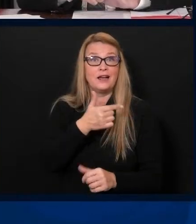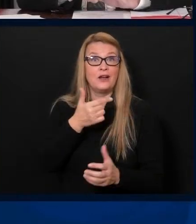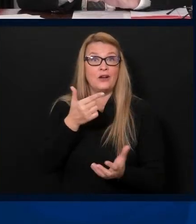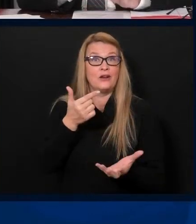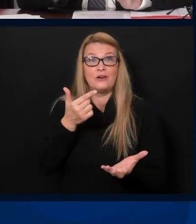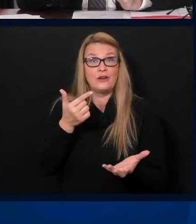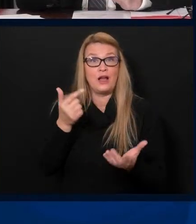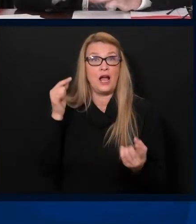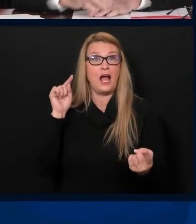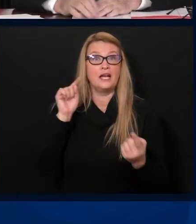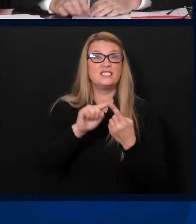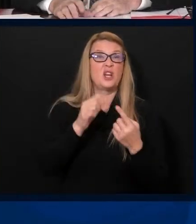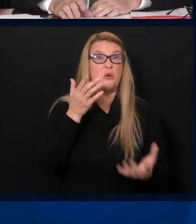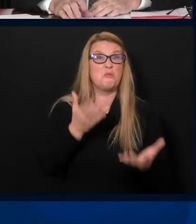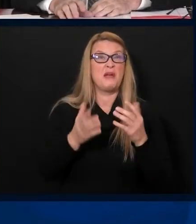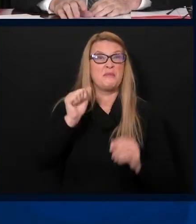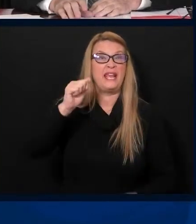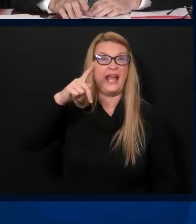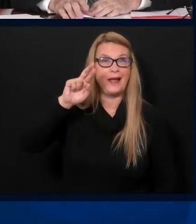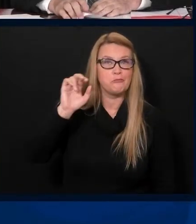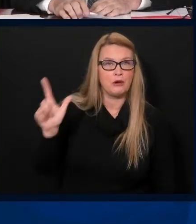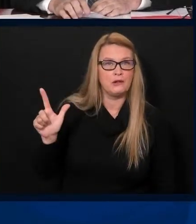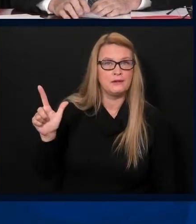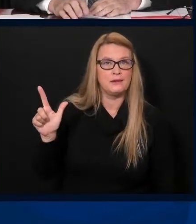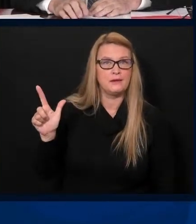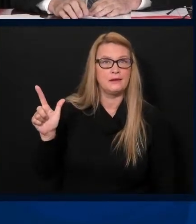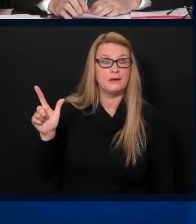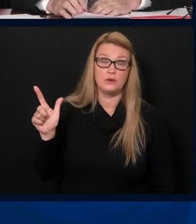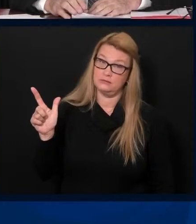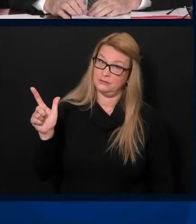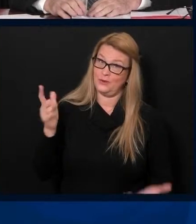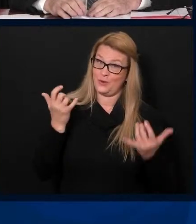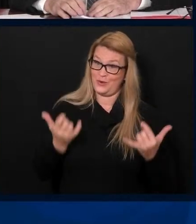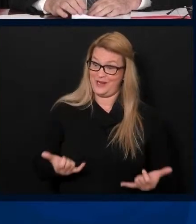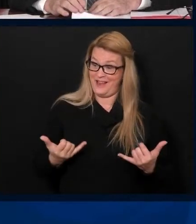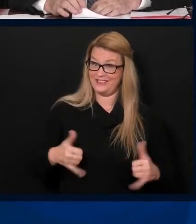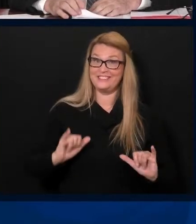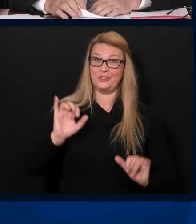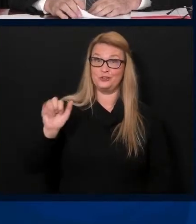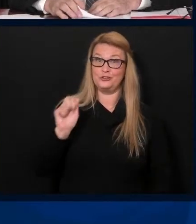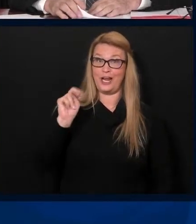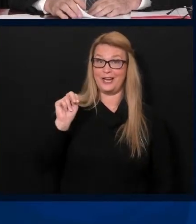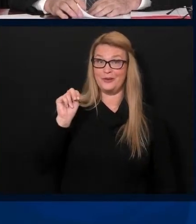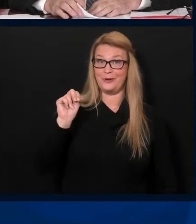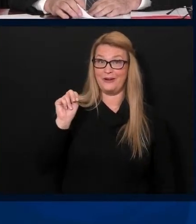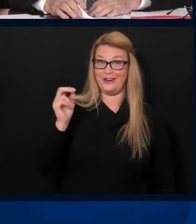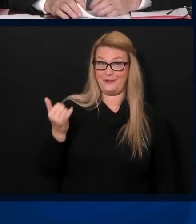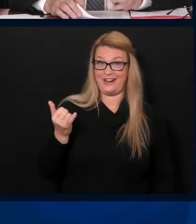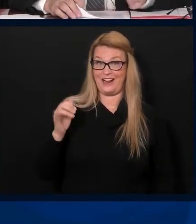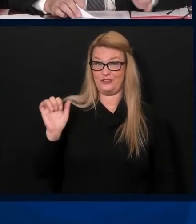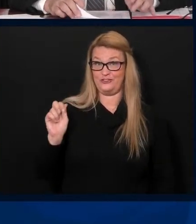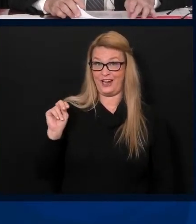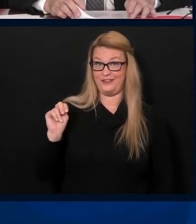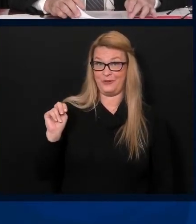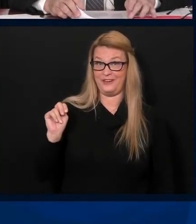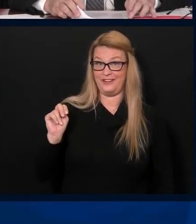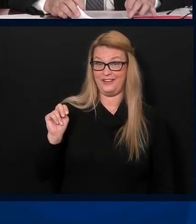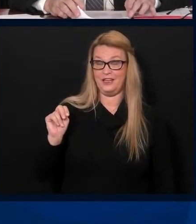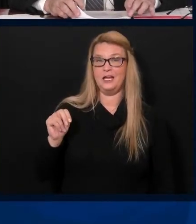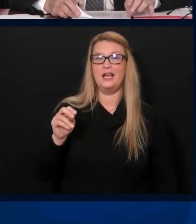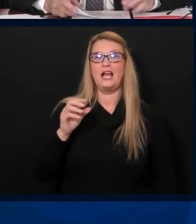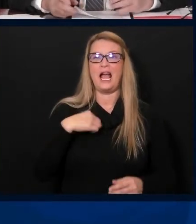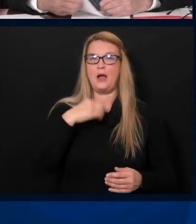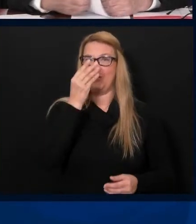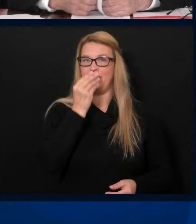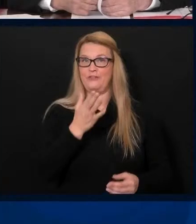truly, until probably April. Well, it's January. It's January. And I'm going to read a number to you here